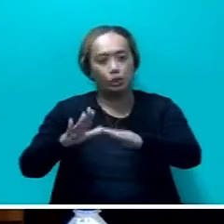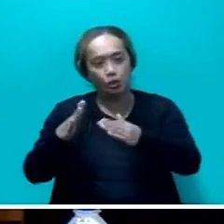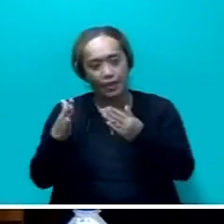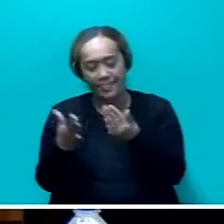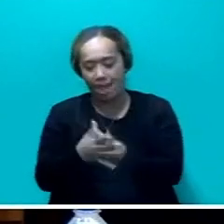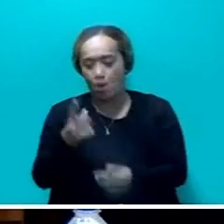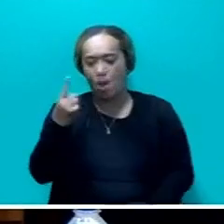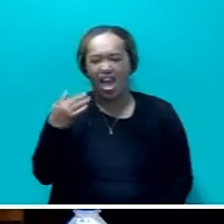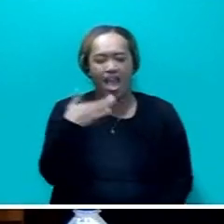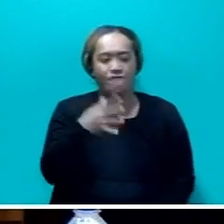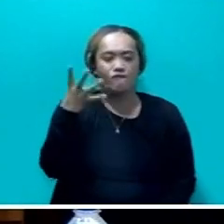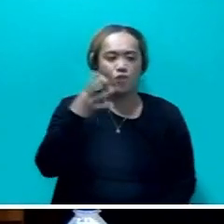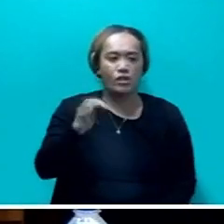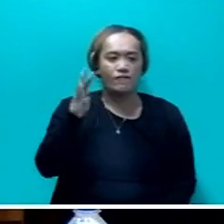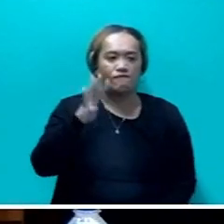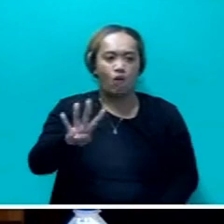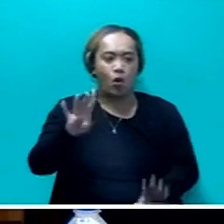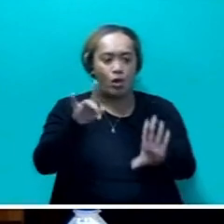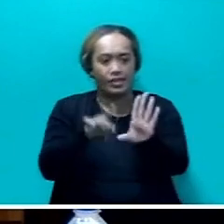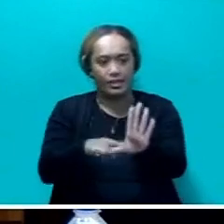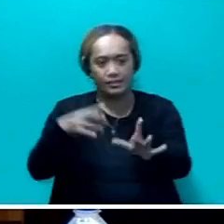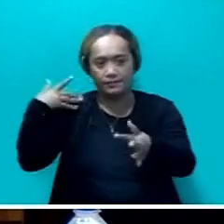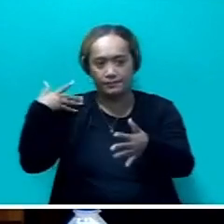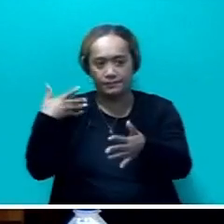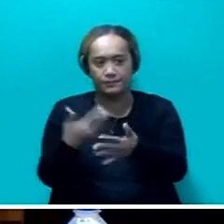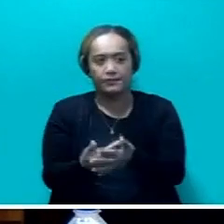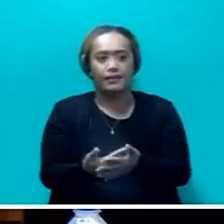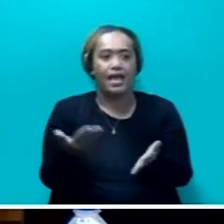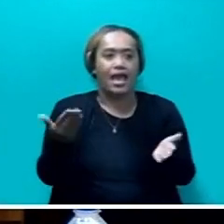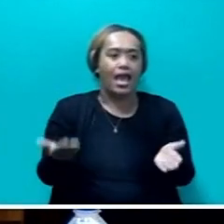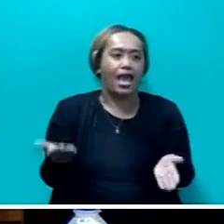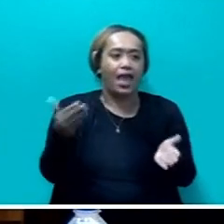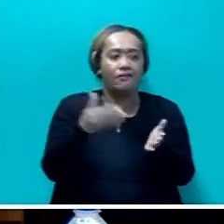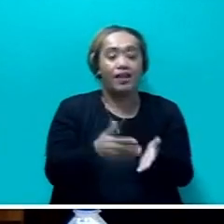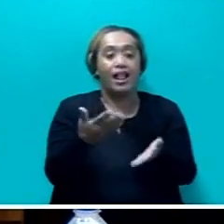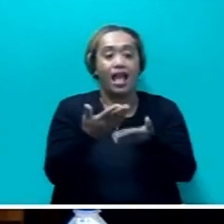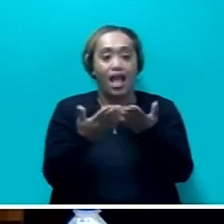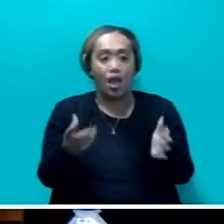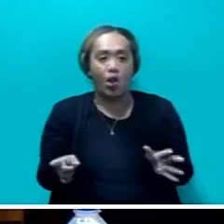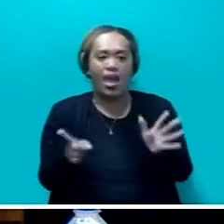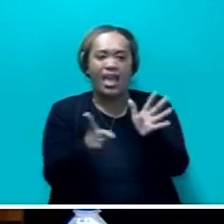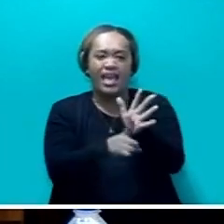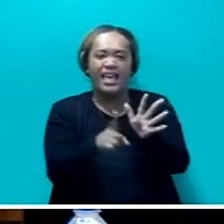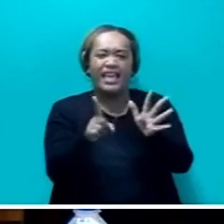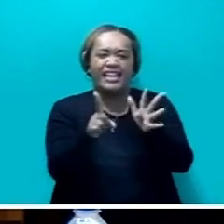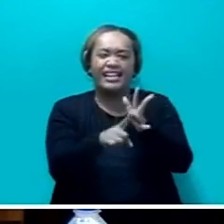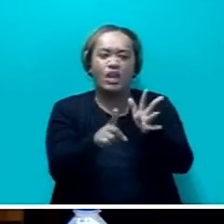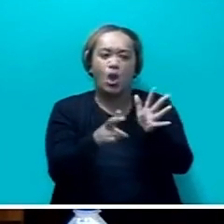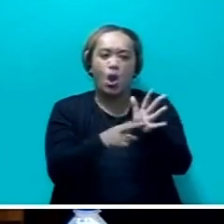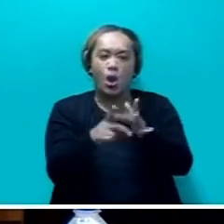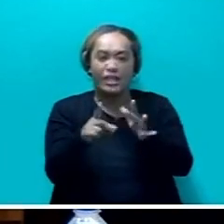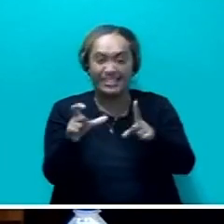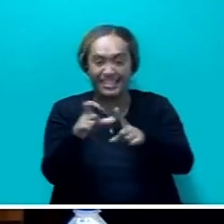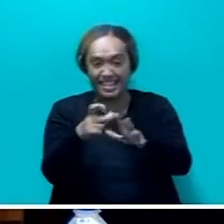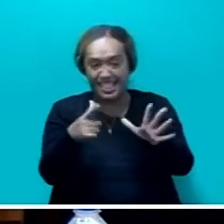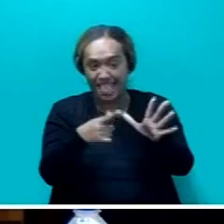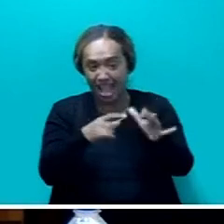years since the beginning of indenture with the arrival of the Leonidas on 14th May